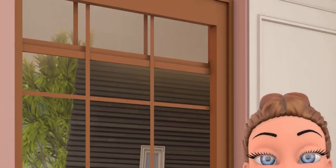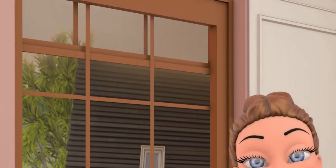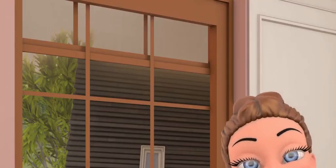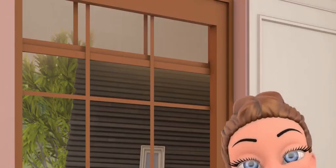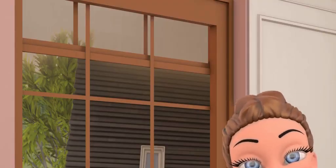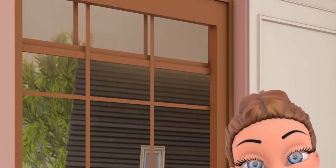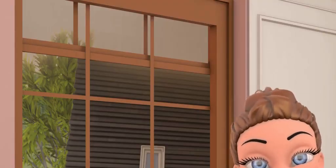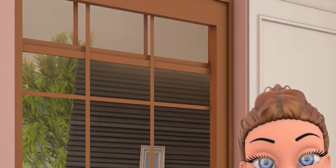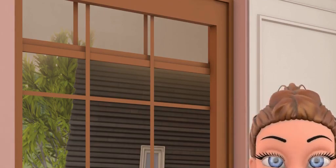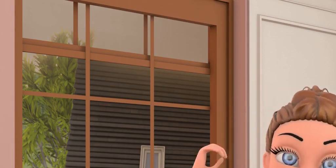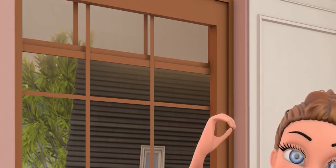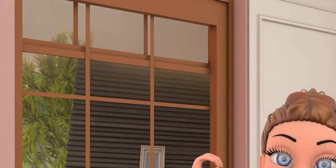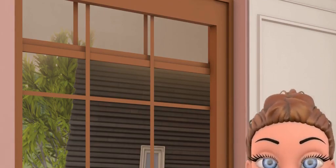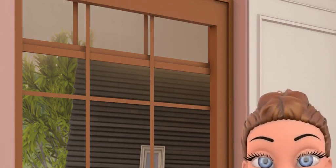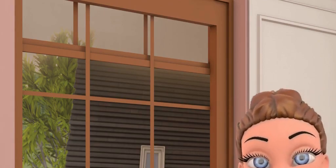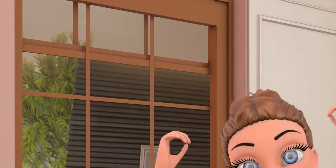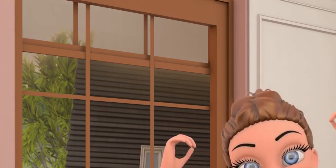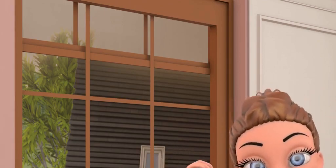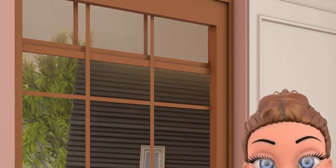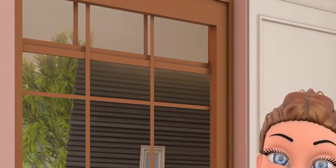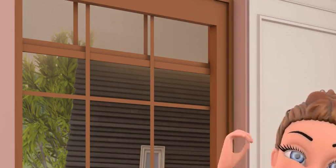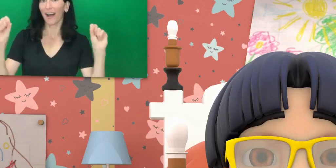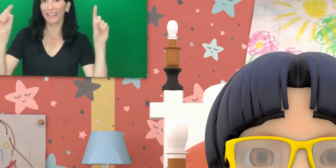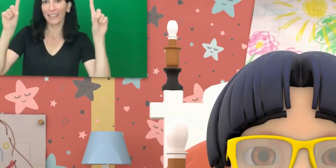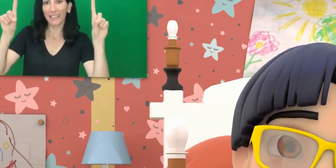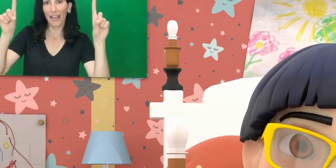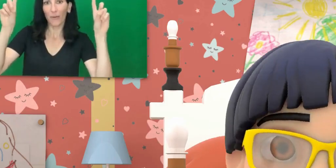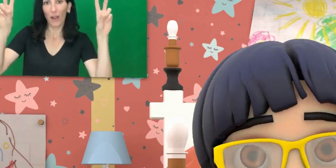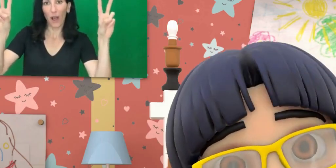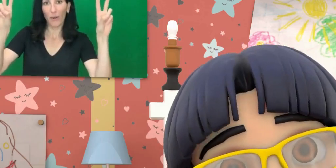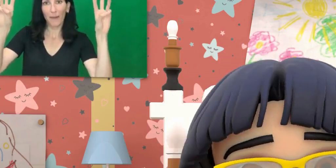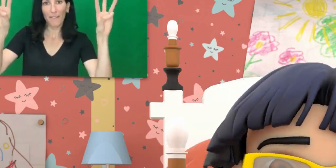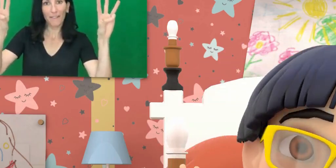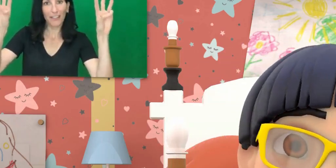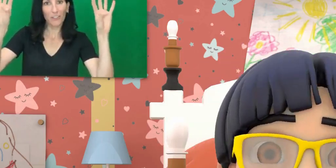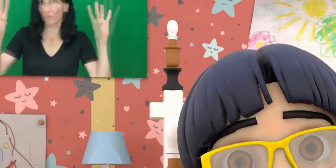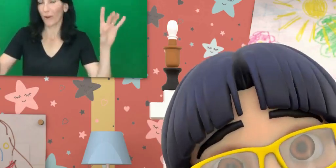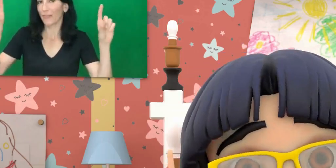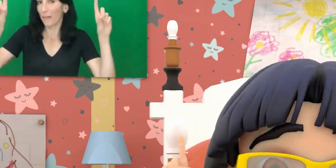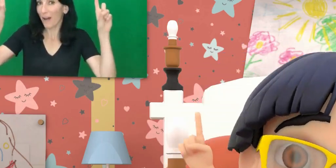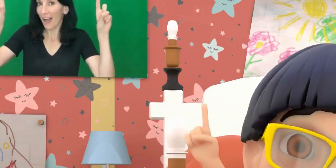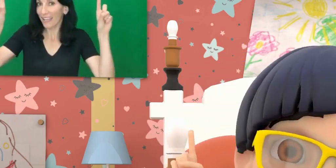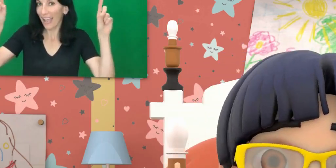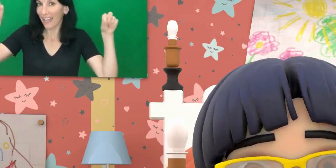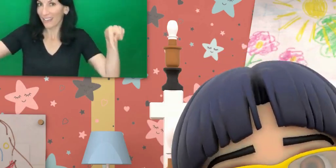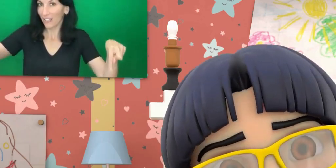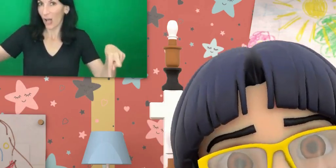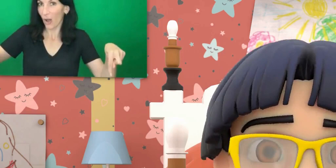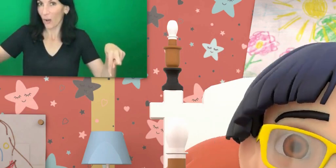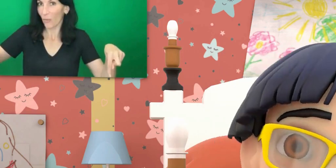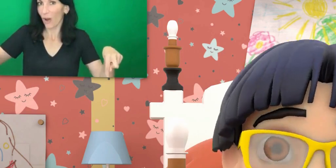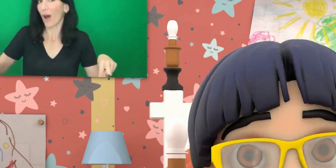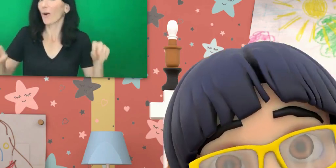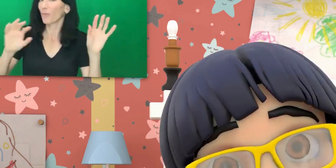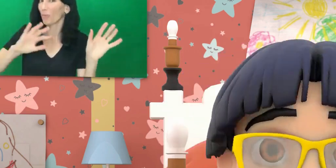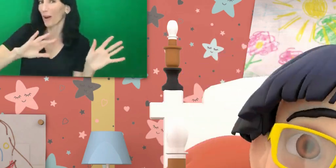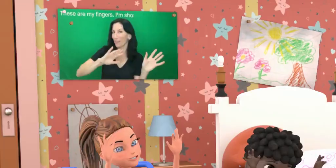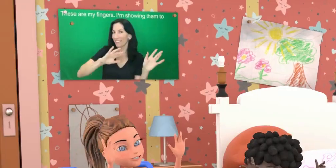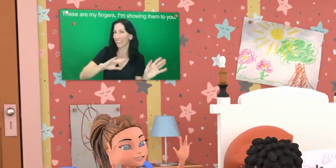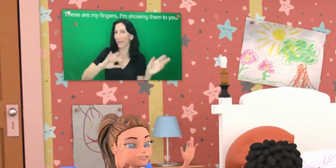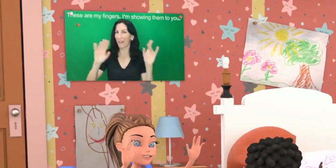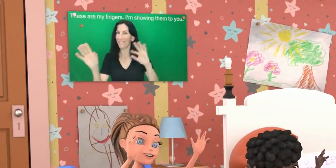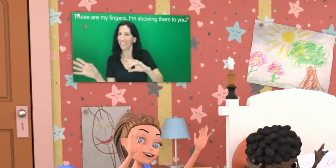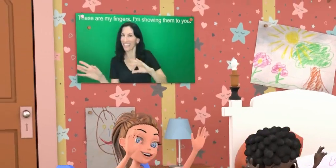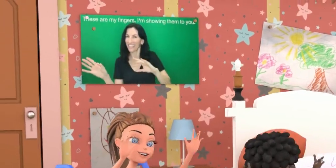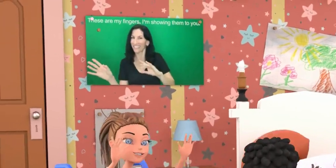Them all still, make a circle, oh. I can count on my fingers, point them high and low, oh,